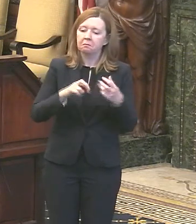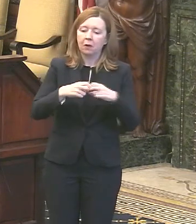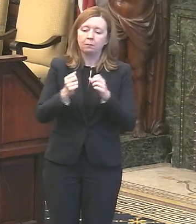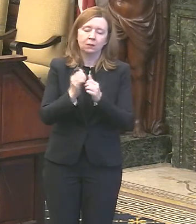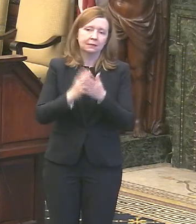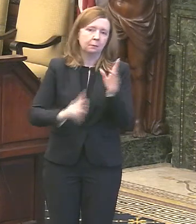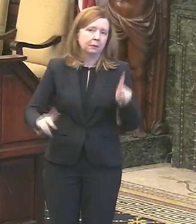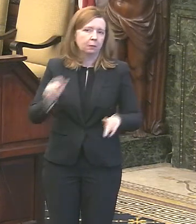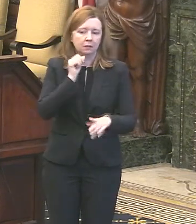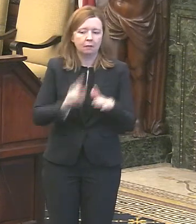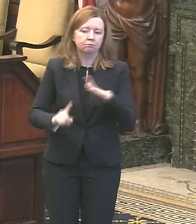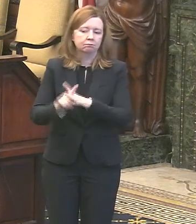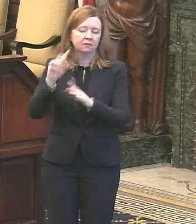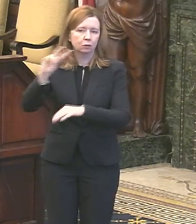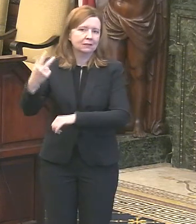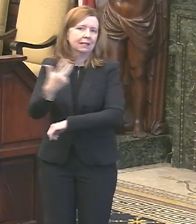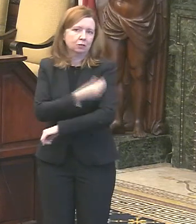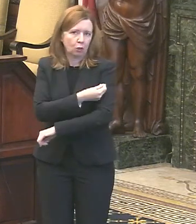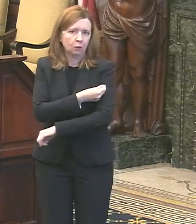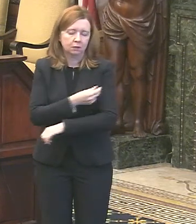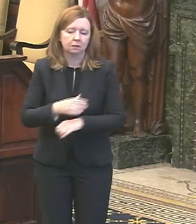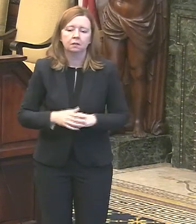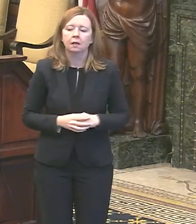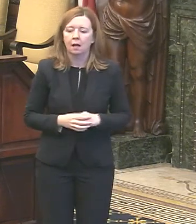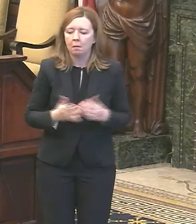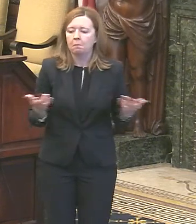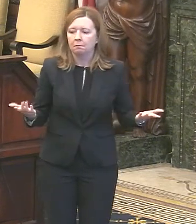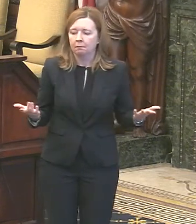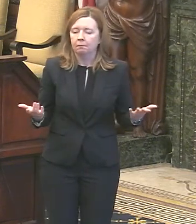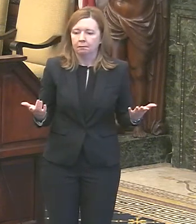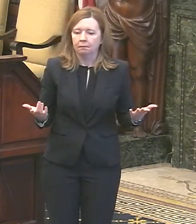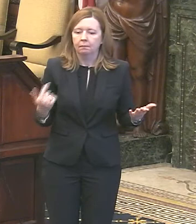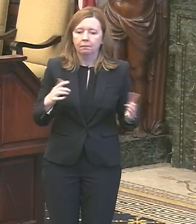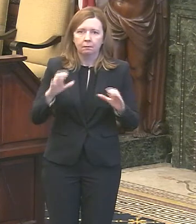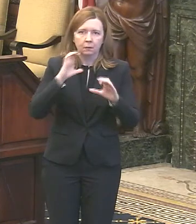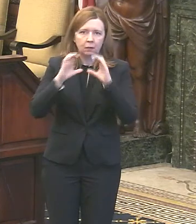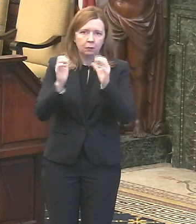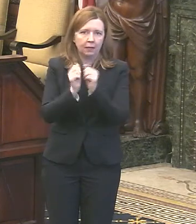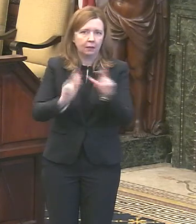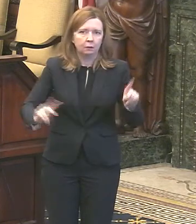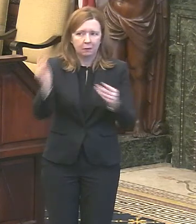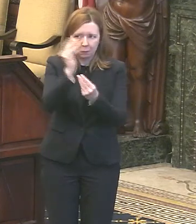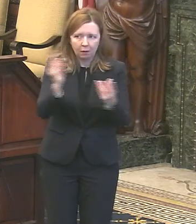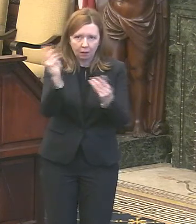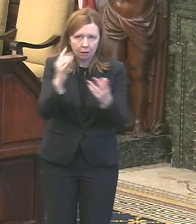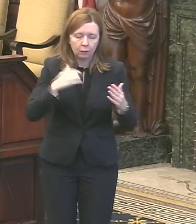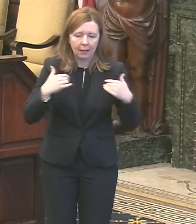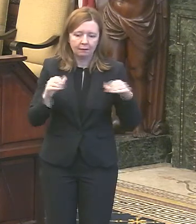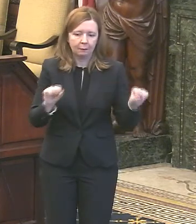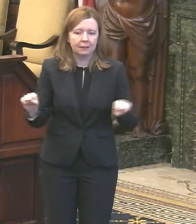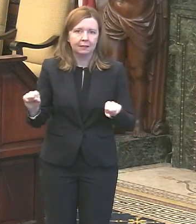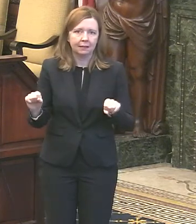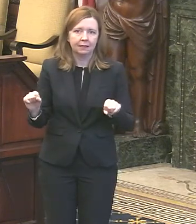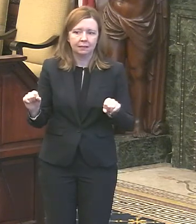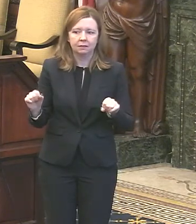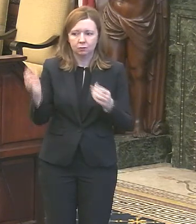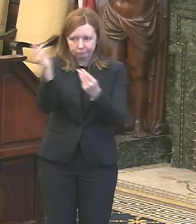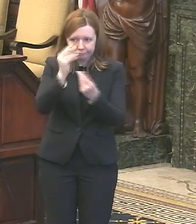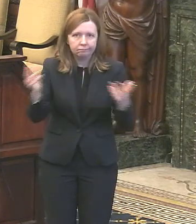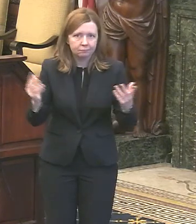people not coming in for their second dose, and we are communicating to people. We have the ability to communicate with at least some of